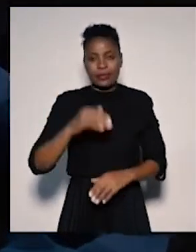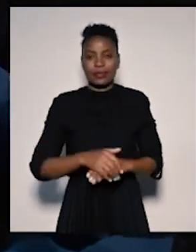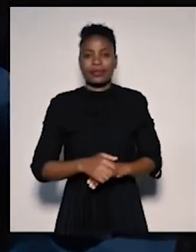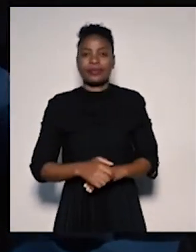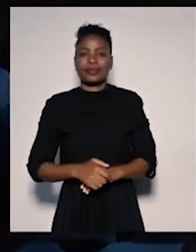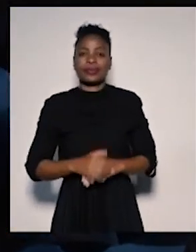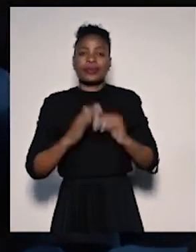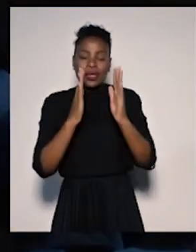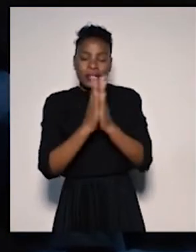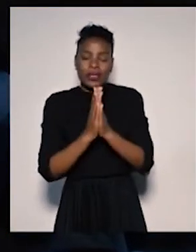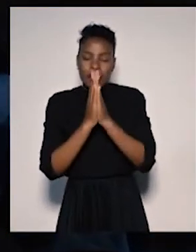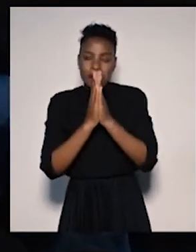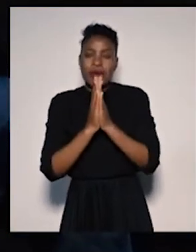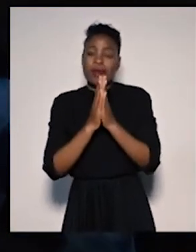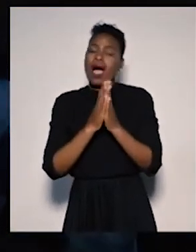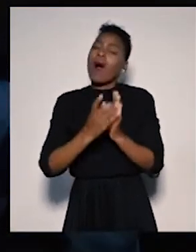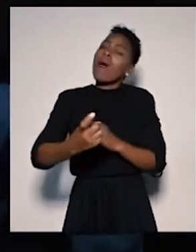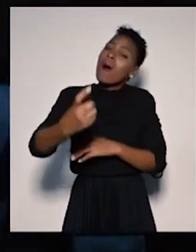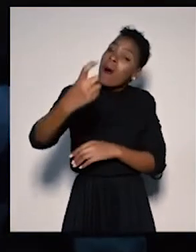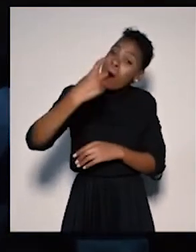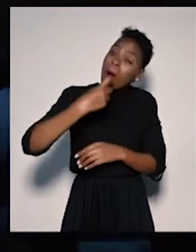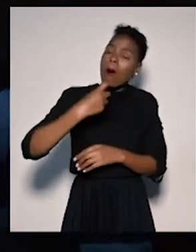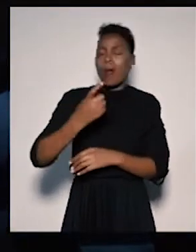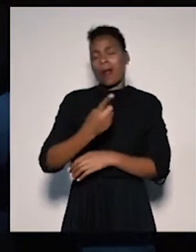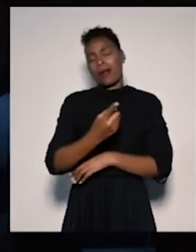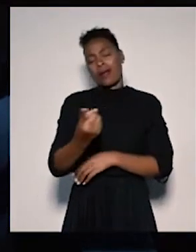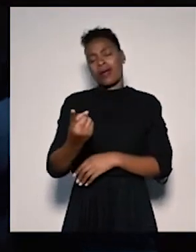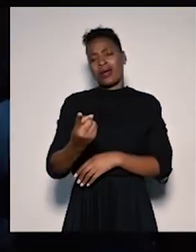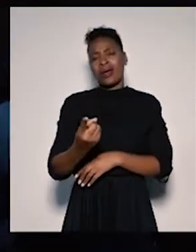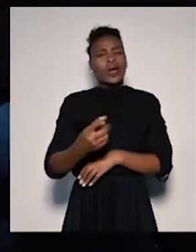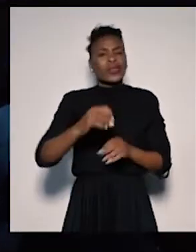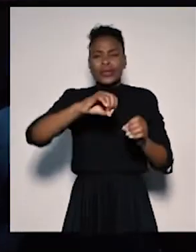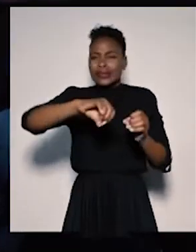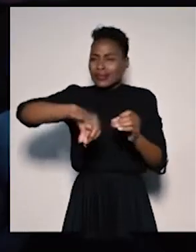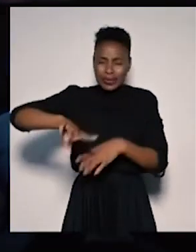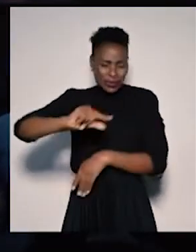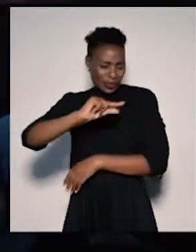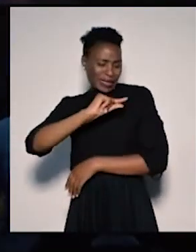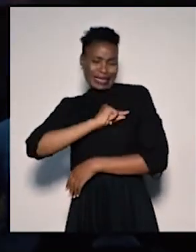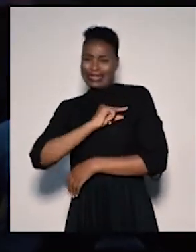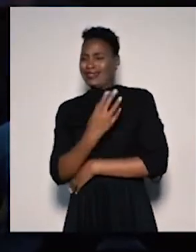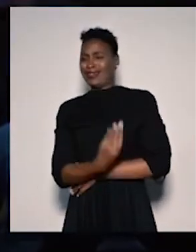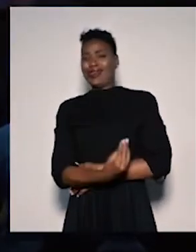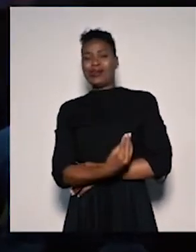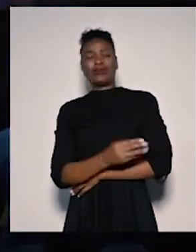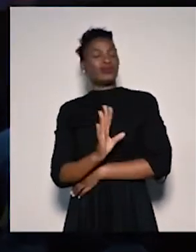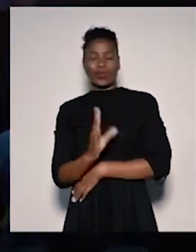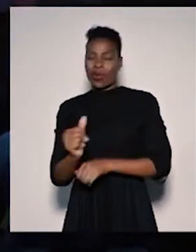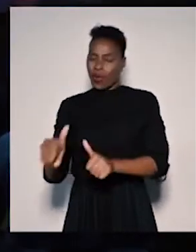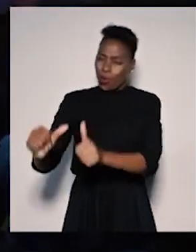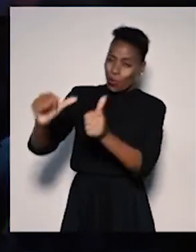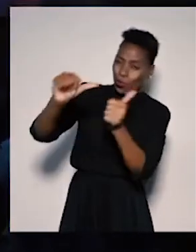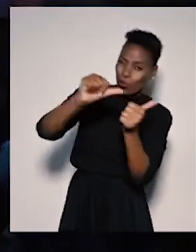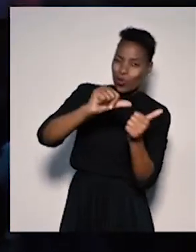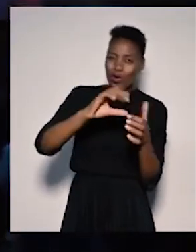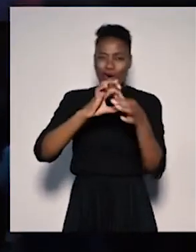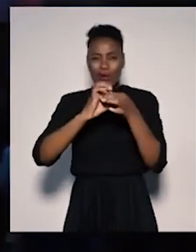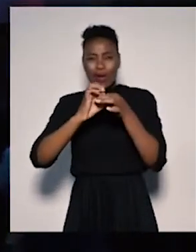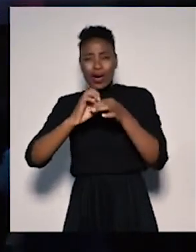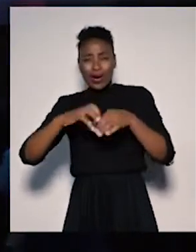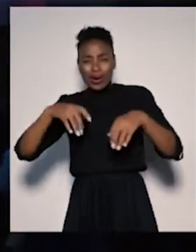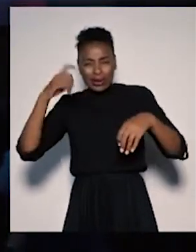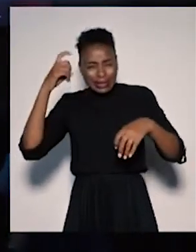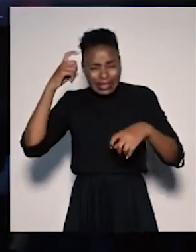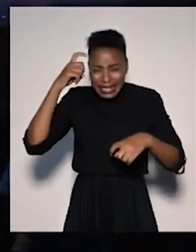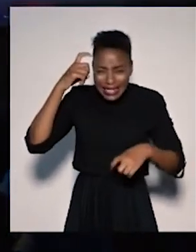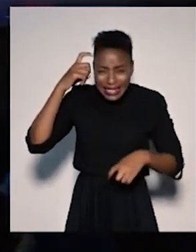And as I pray today, I want to call on you. Don't leave this place with guilt. Don't go back home beating yourself on the head. There's